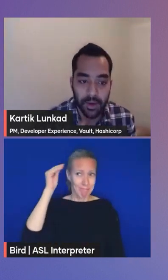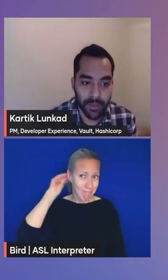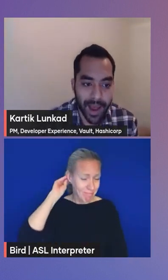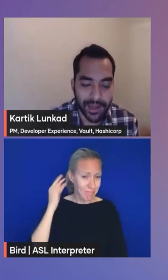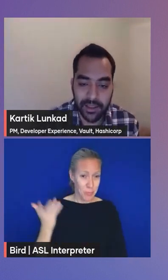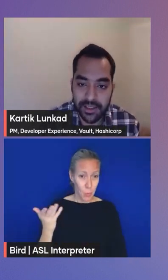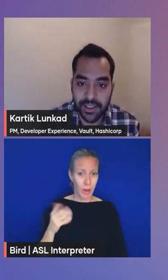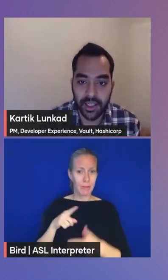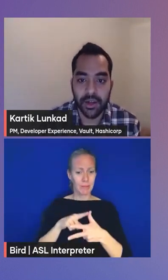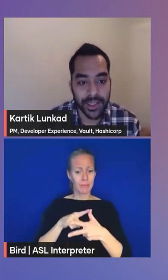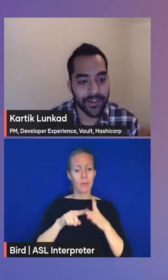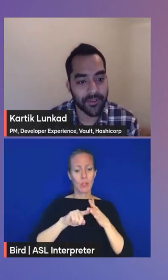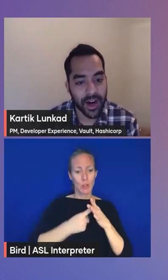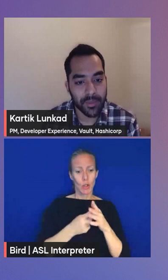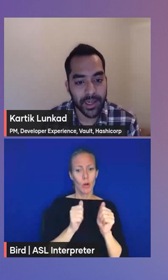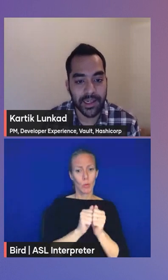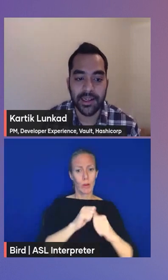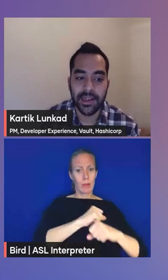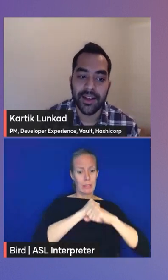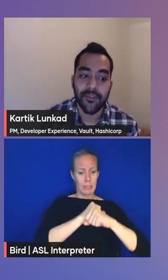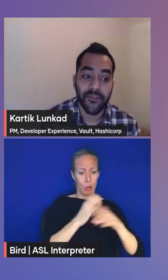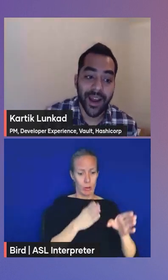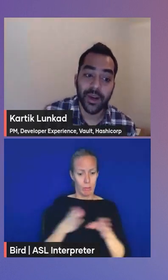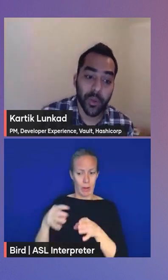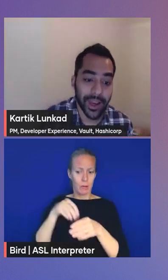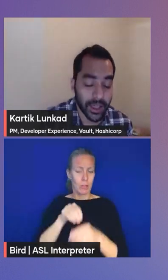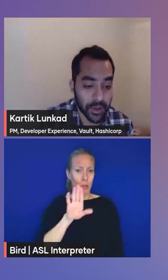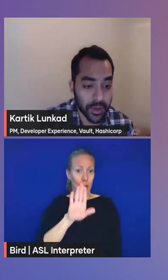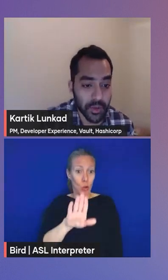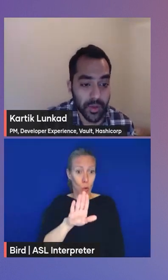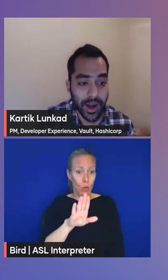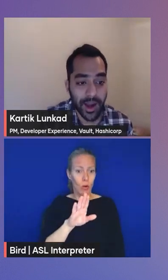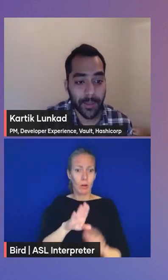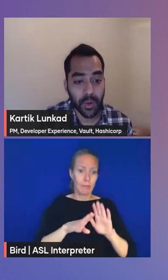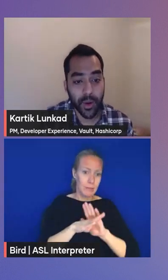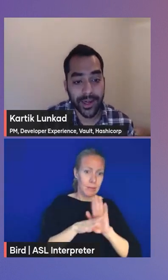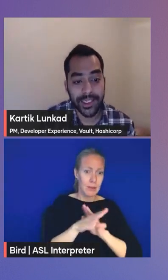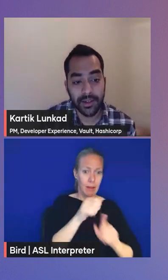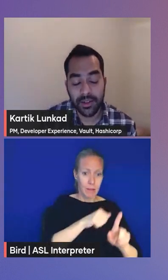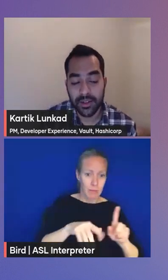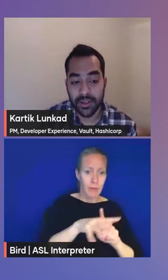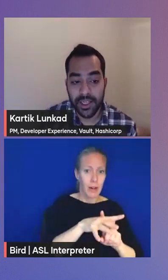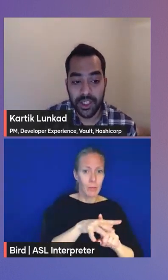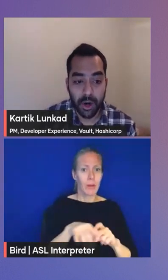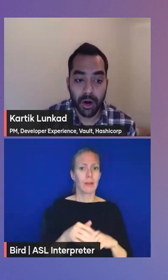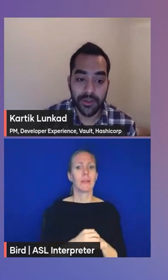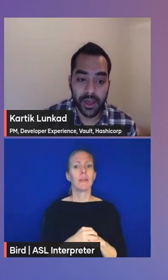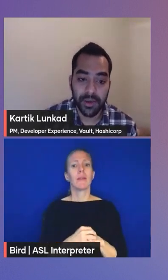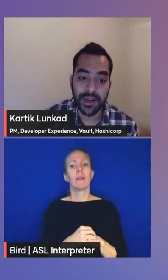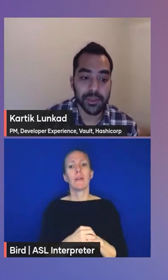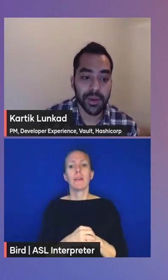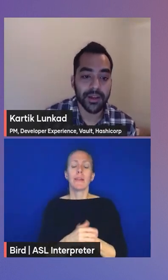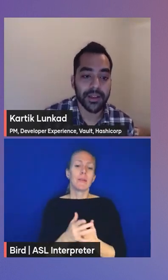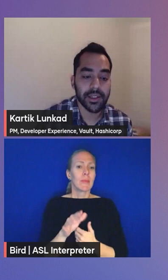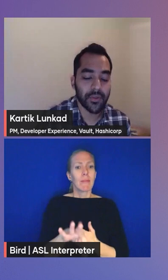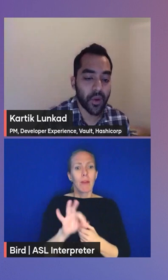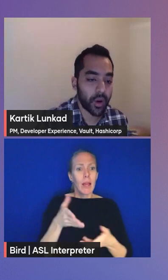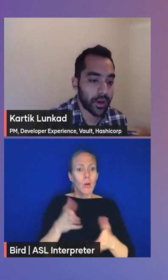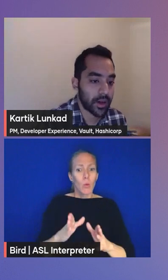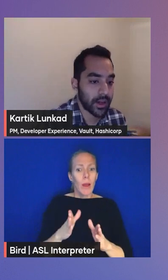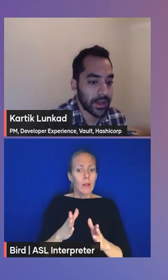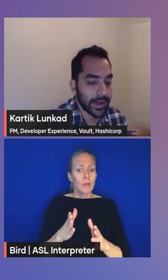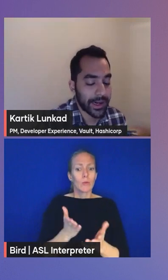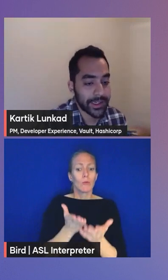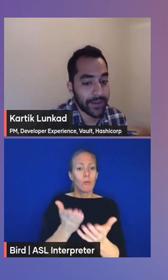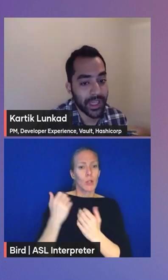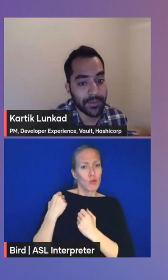with the security patterns in your dev environment. Find a way to provide really strong developer experience